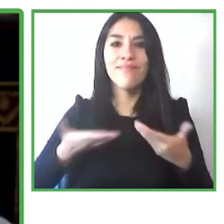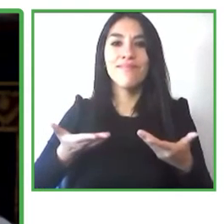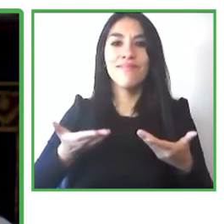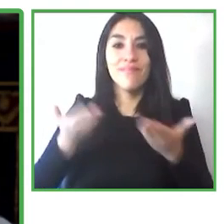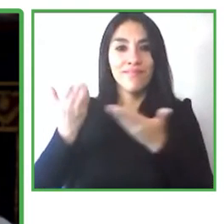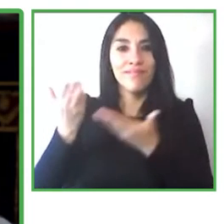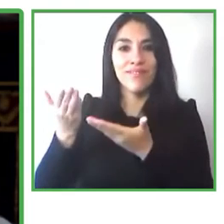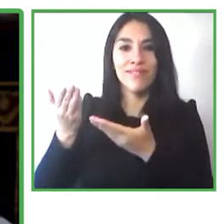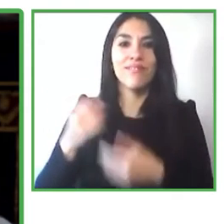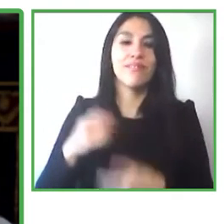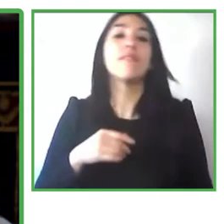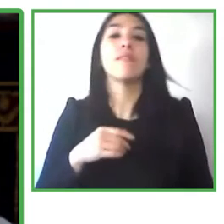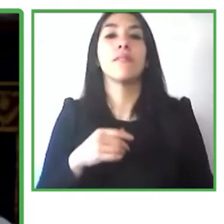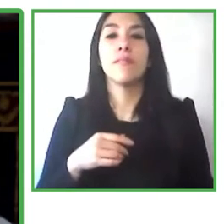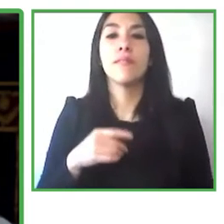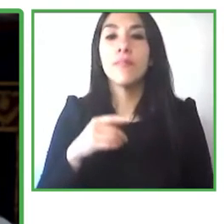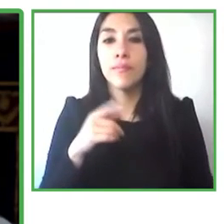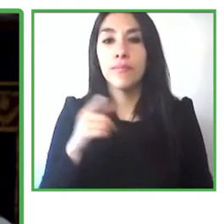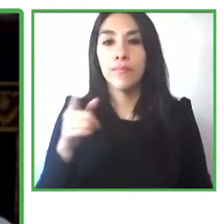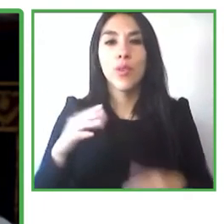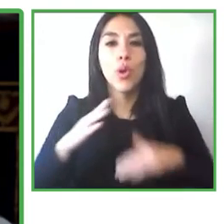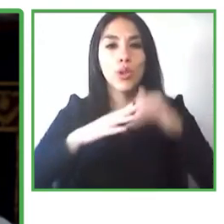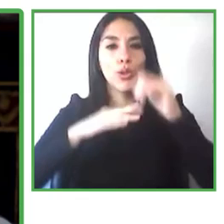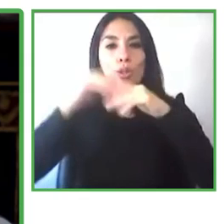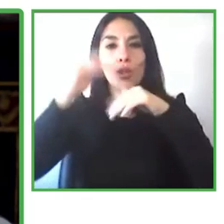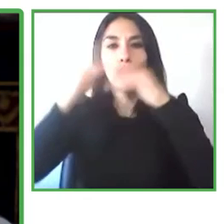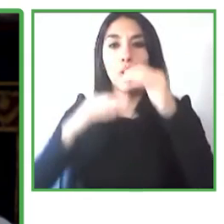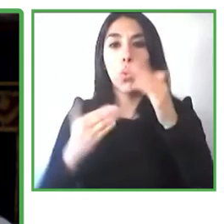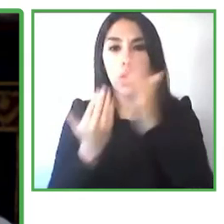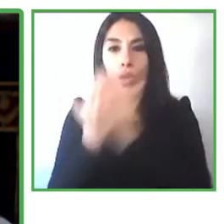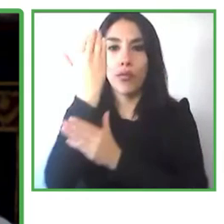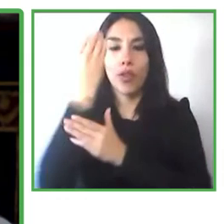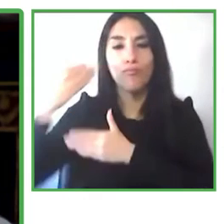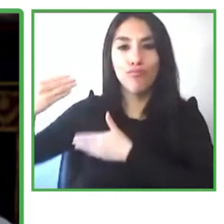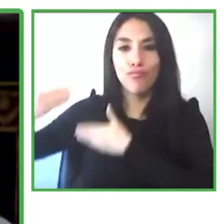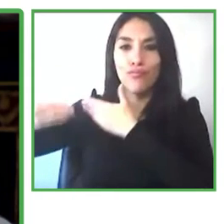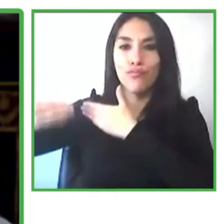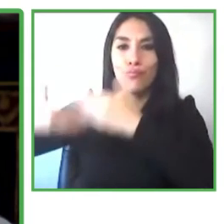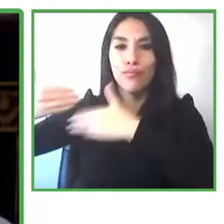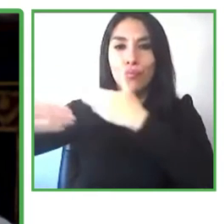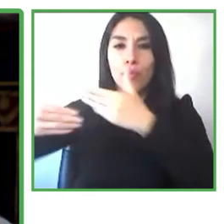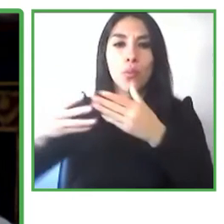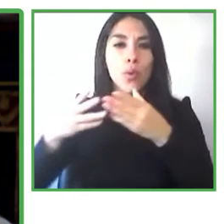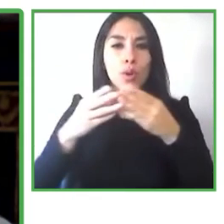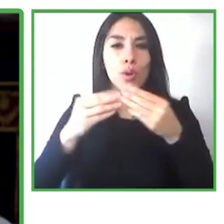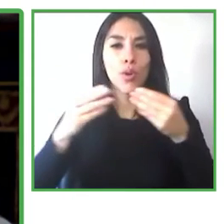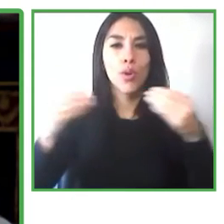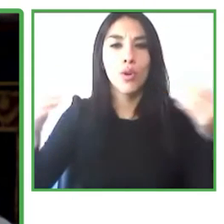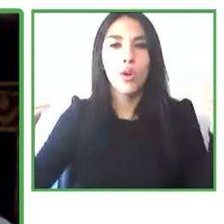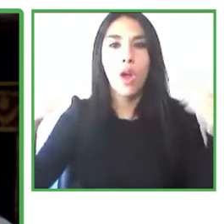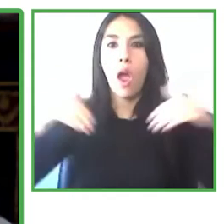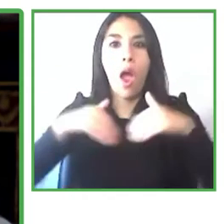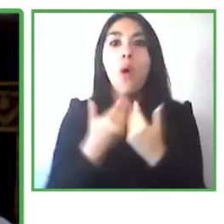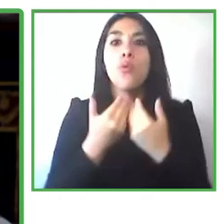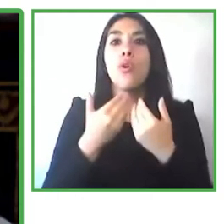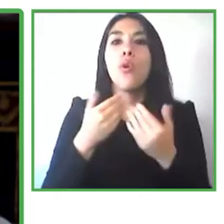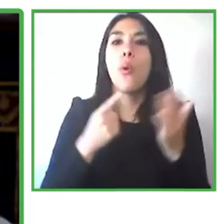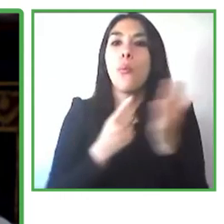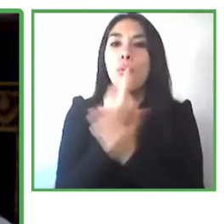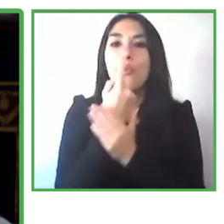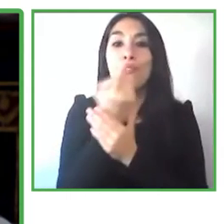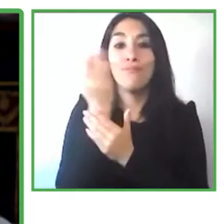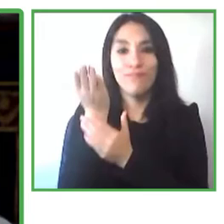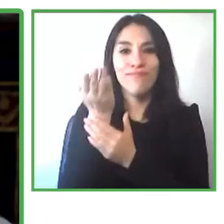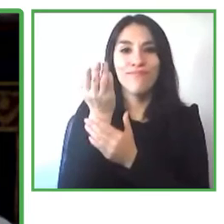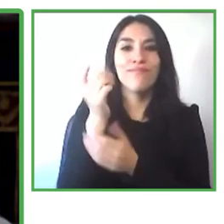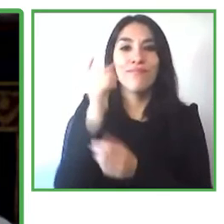Through this, we want to build a new story, a new world filled with opportunities for him and